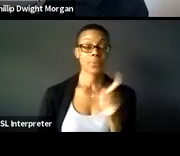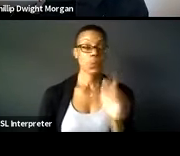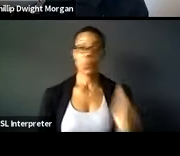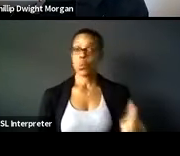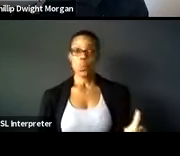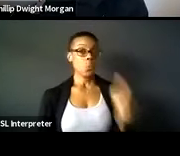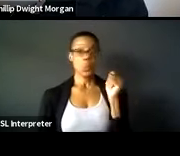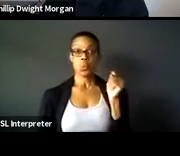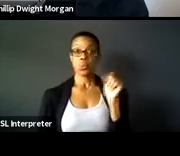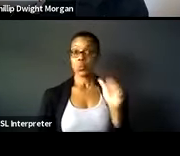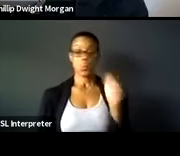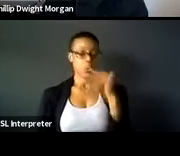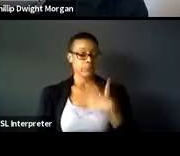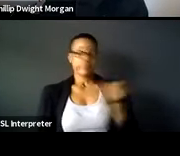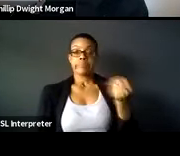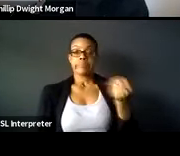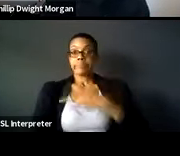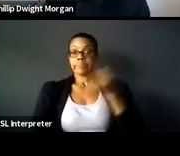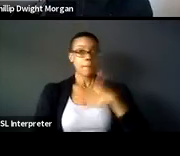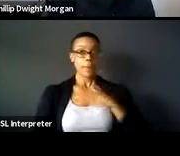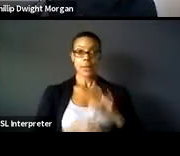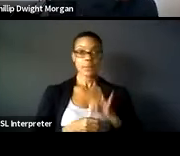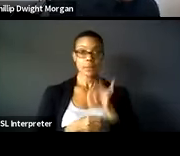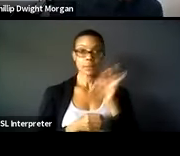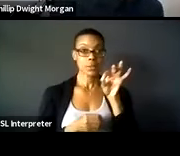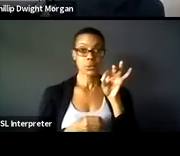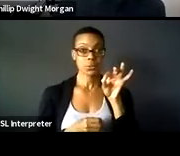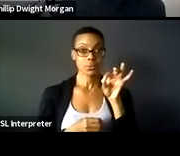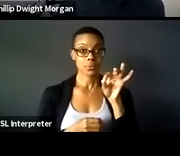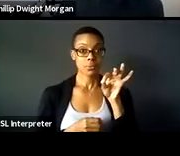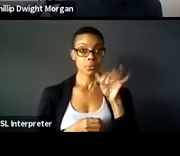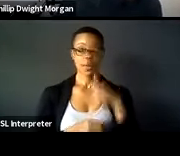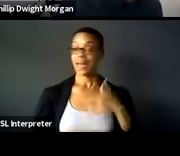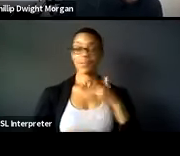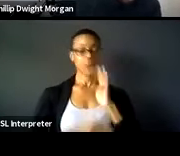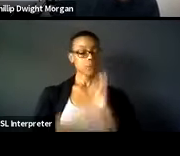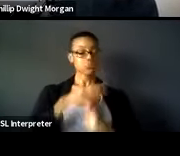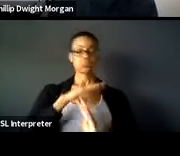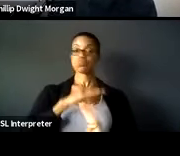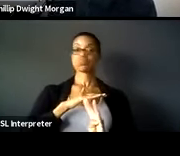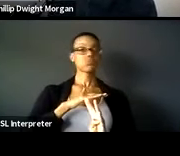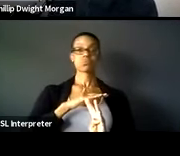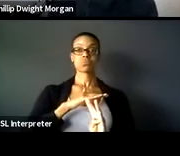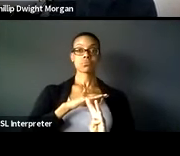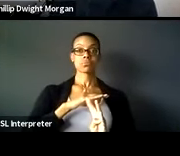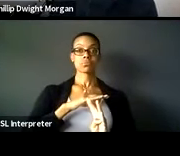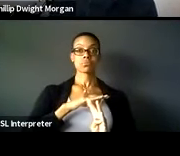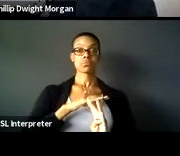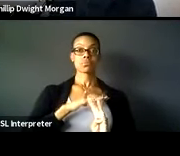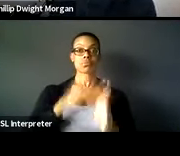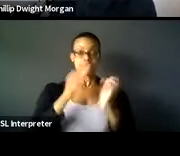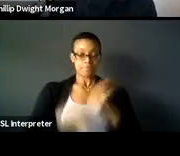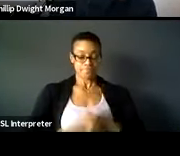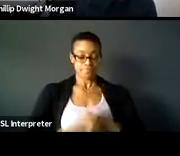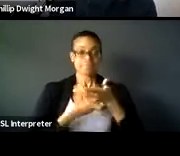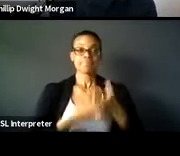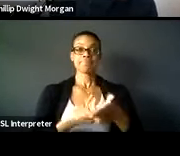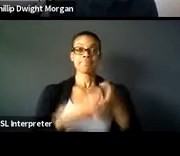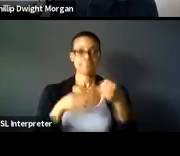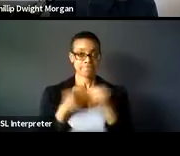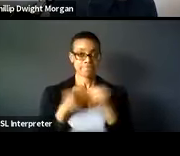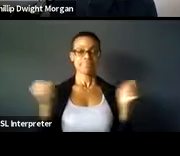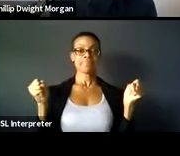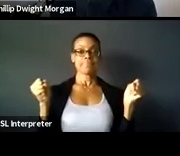you will not take my spirit, because I have found humility in all of this, of letting you go and letting something